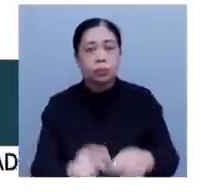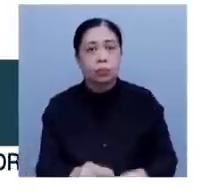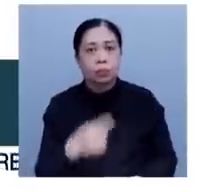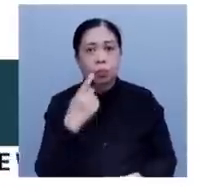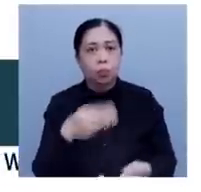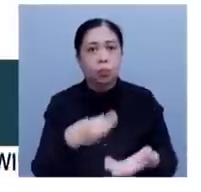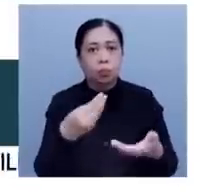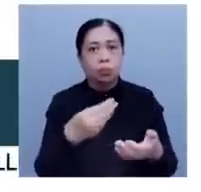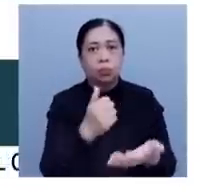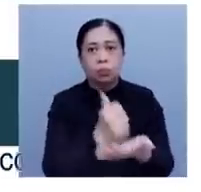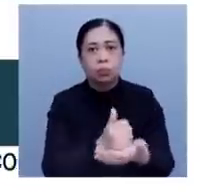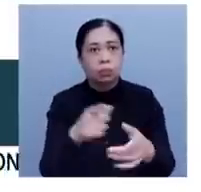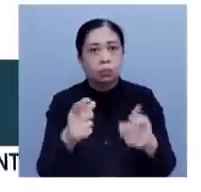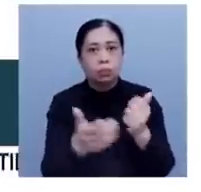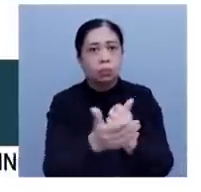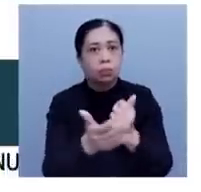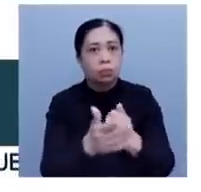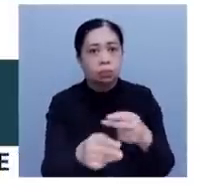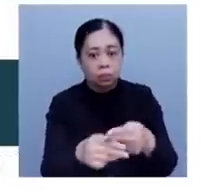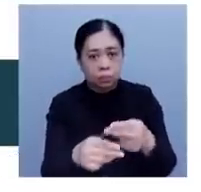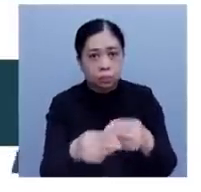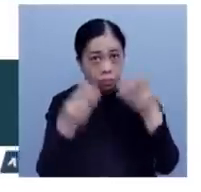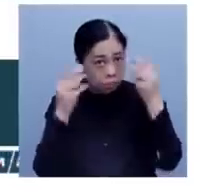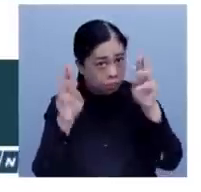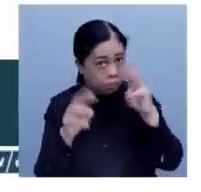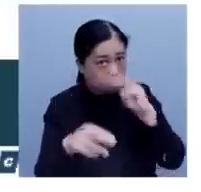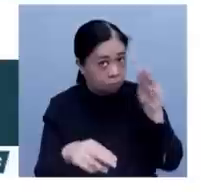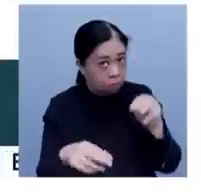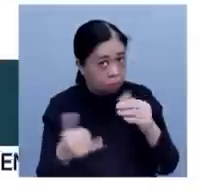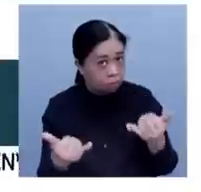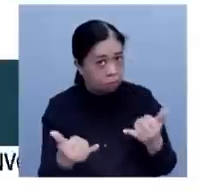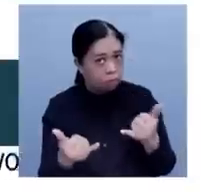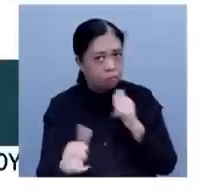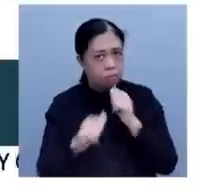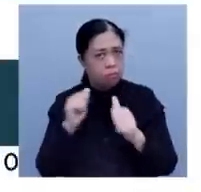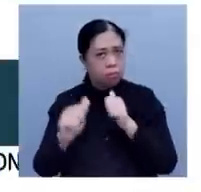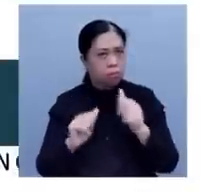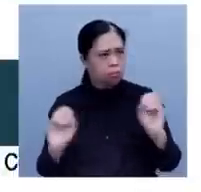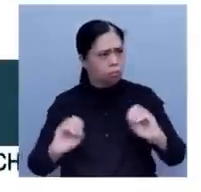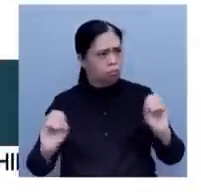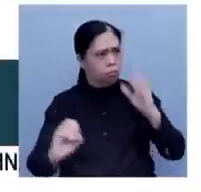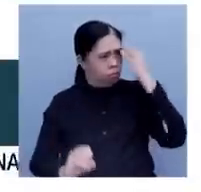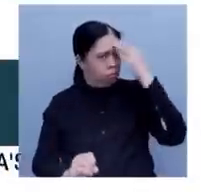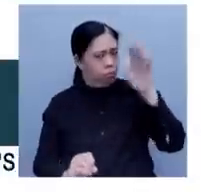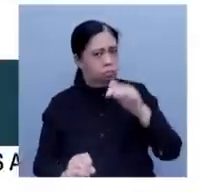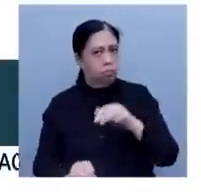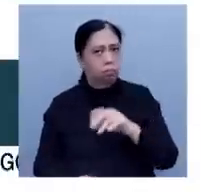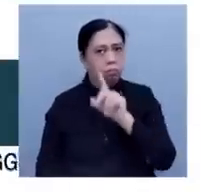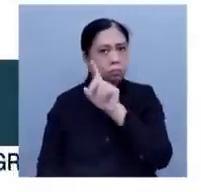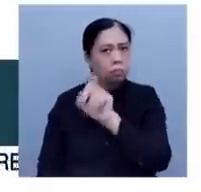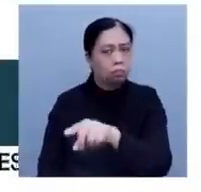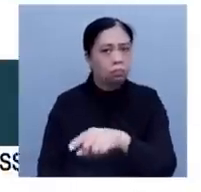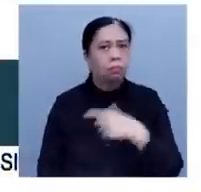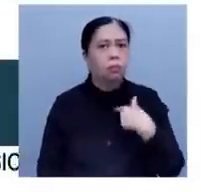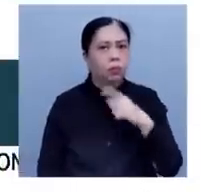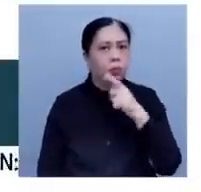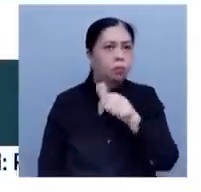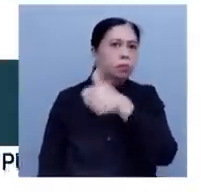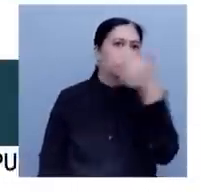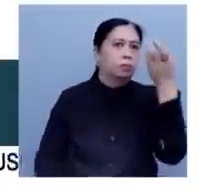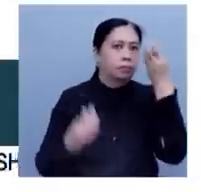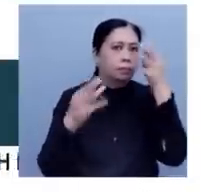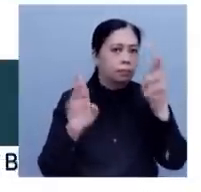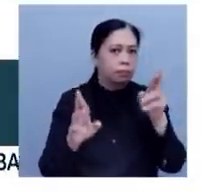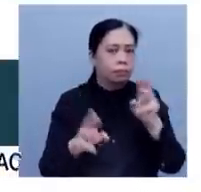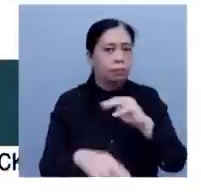gave them the authority to approve? The mayor of Manila today denies knowing anything about it. I'm sure the other mayors in